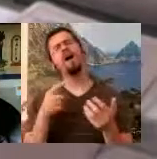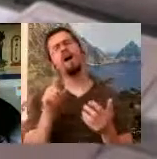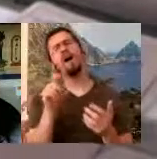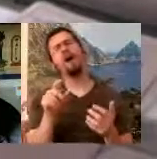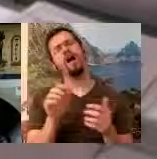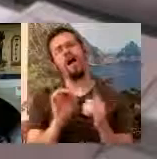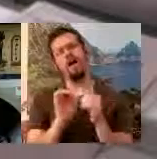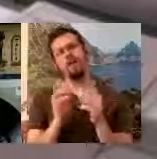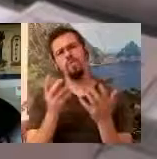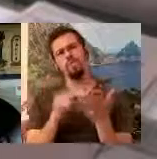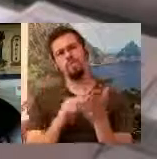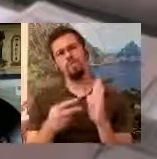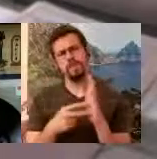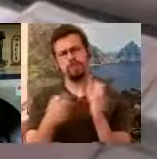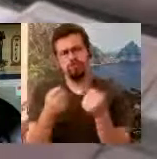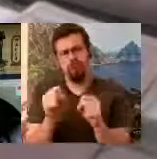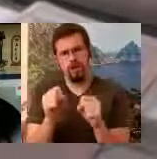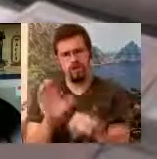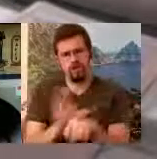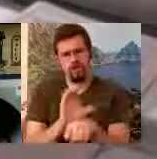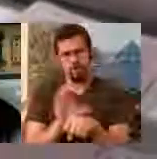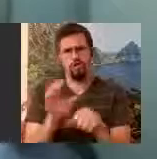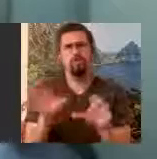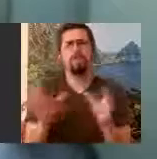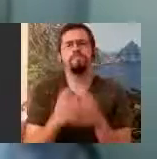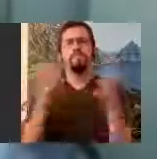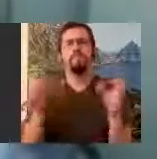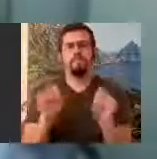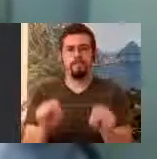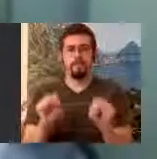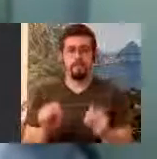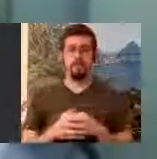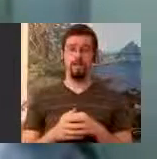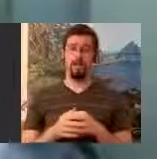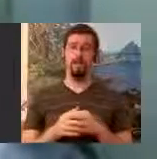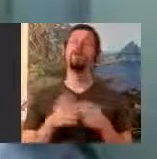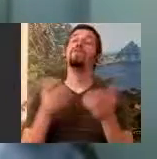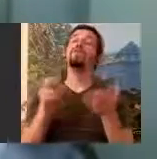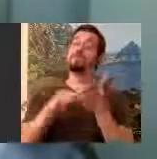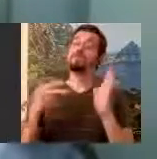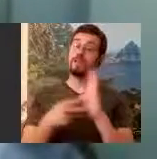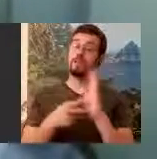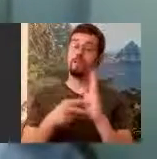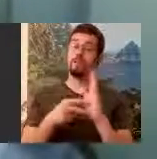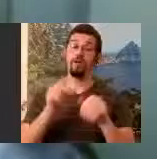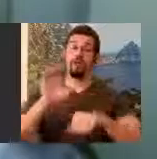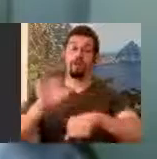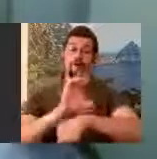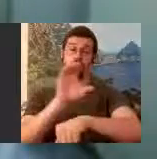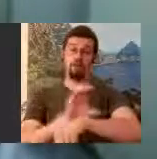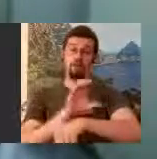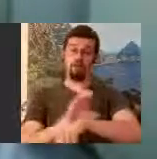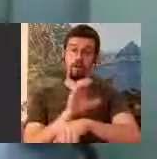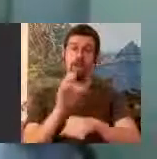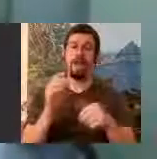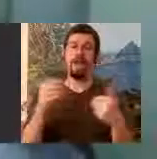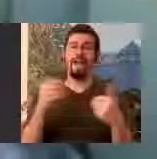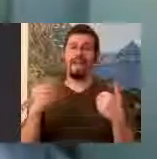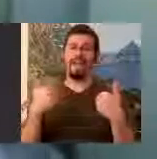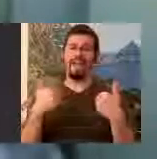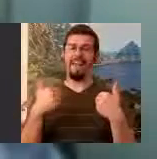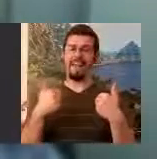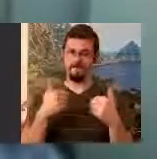computer is going to do as much as it can. What do you mean by that? We mean that the computer will encode, will